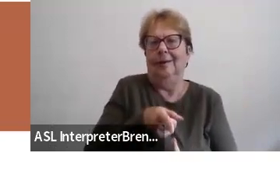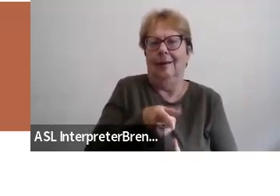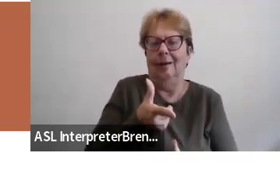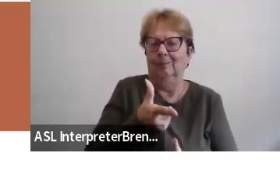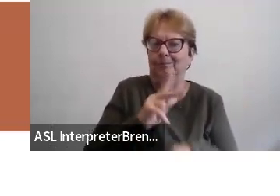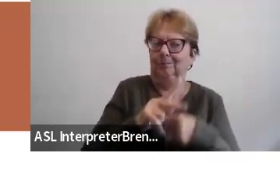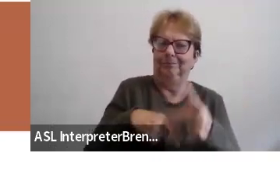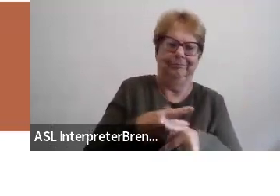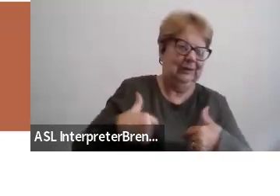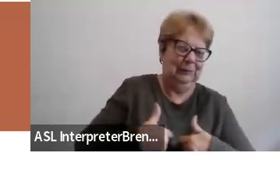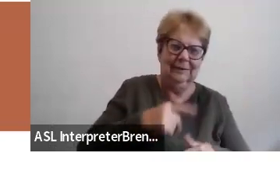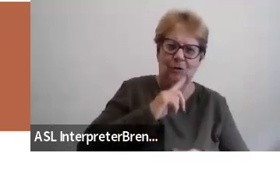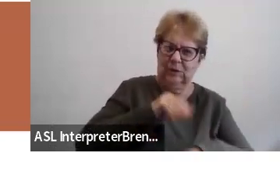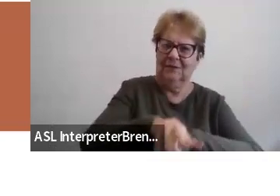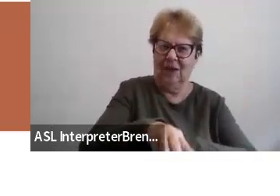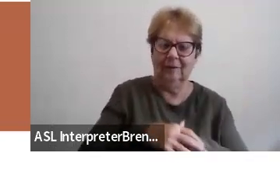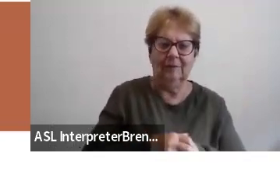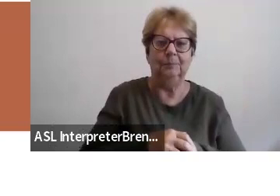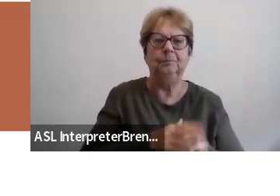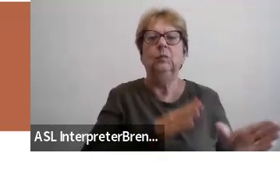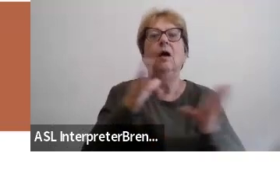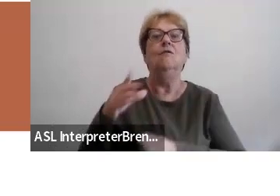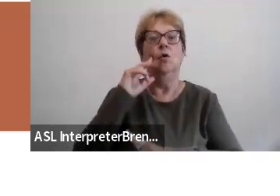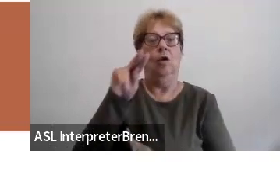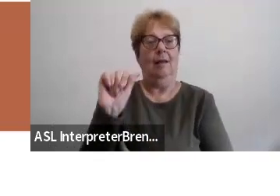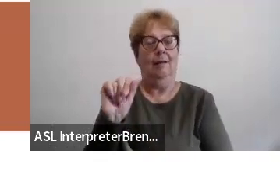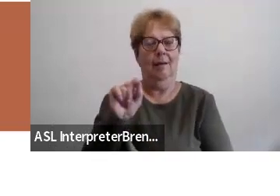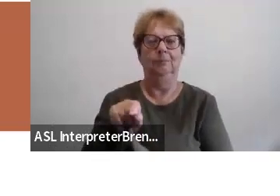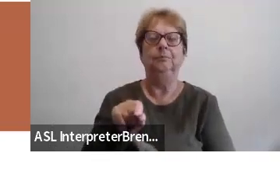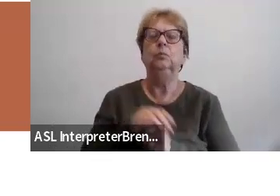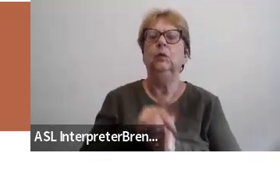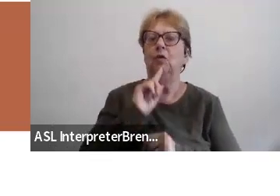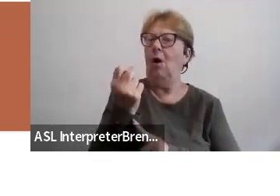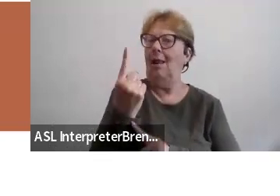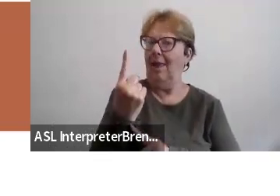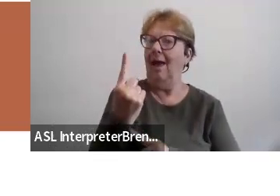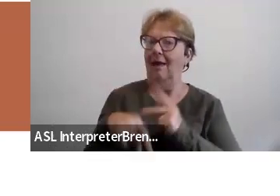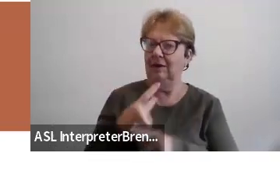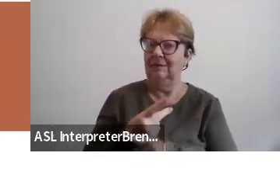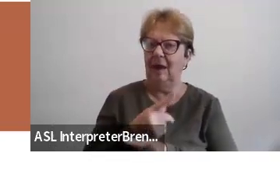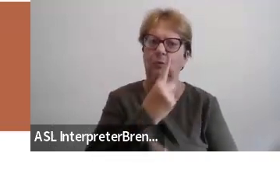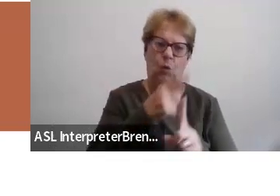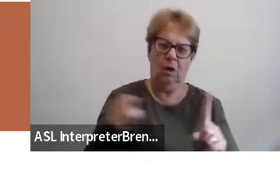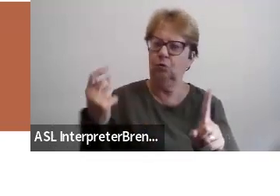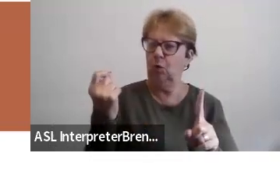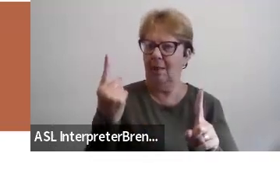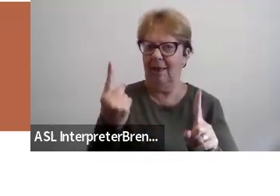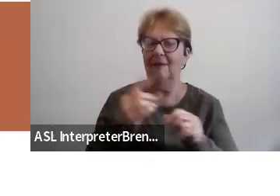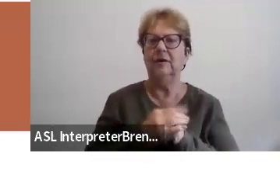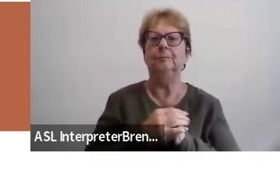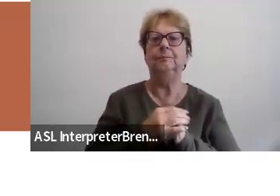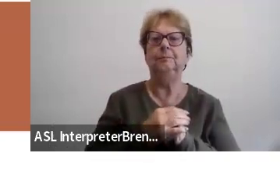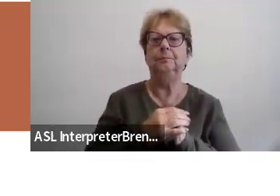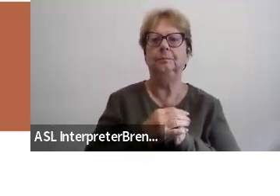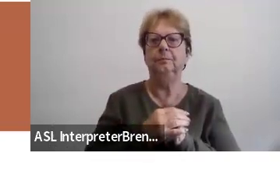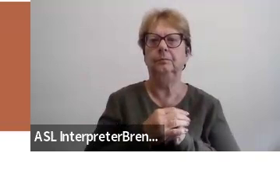species that gets infected. For the neuraminidase, there are 11 types, 1 through 11. And again, there